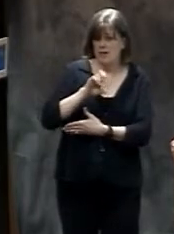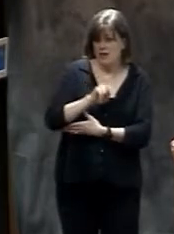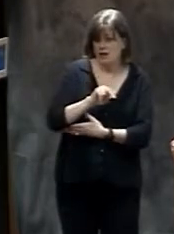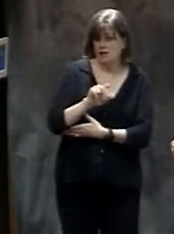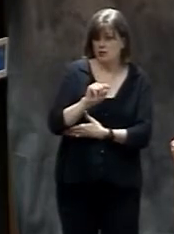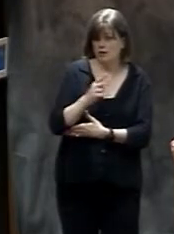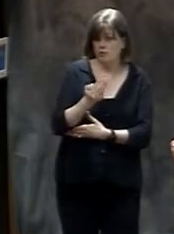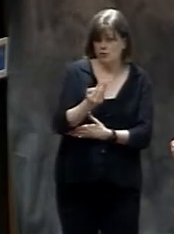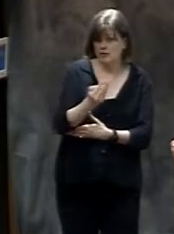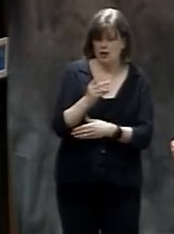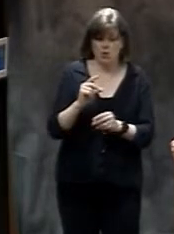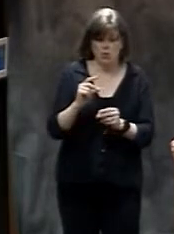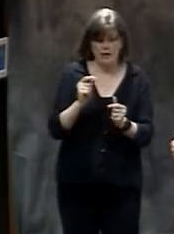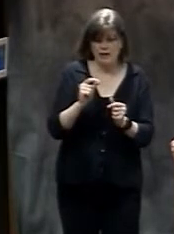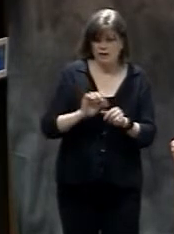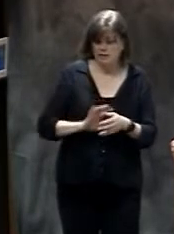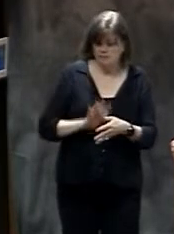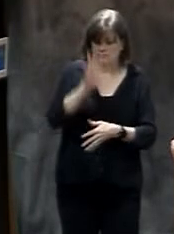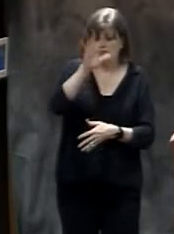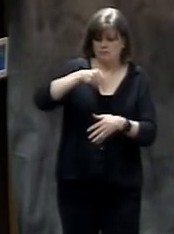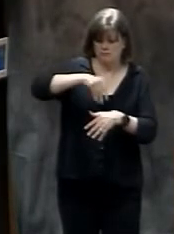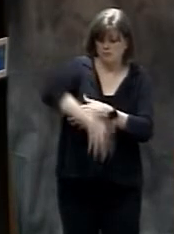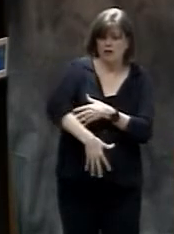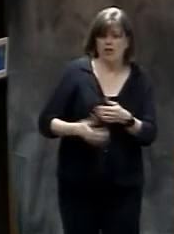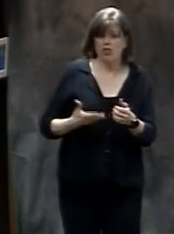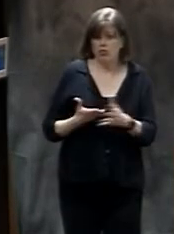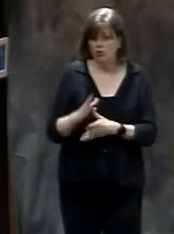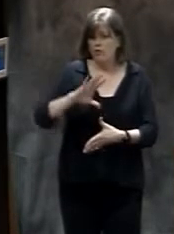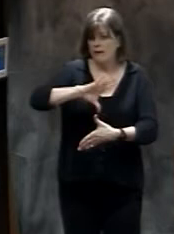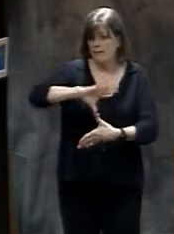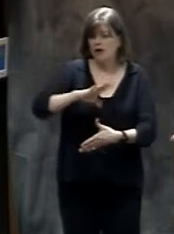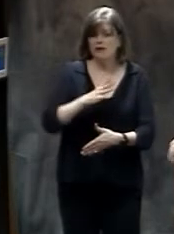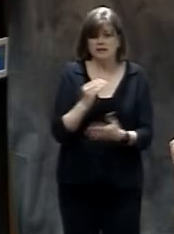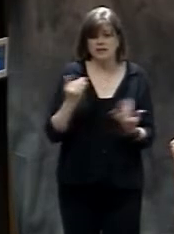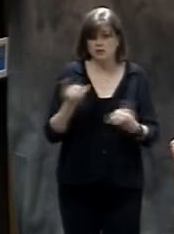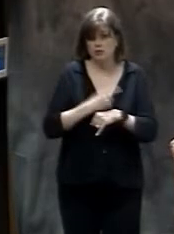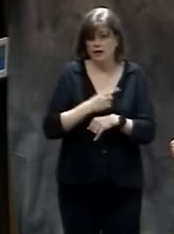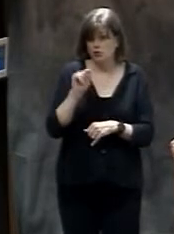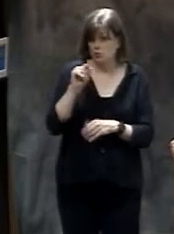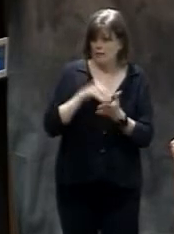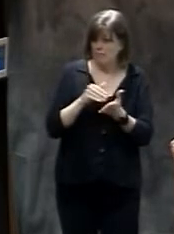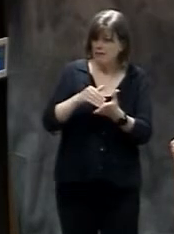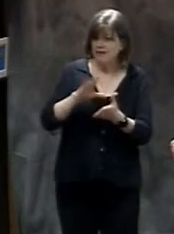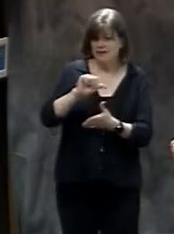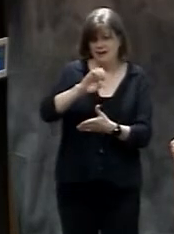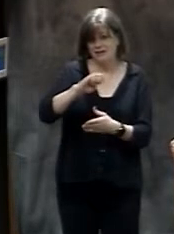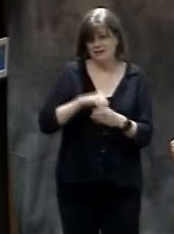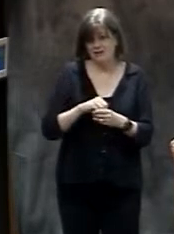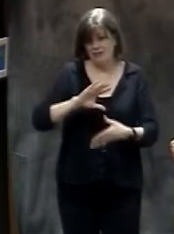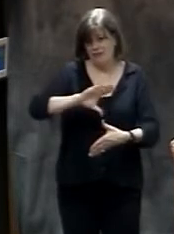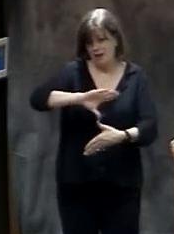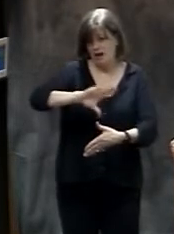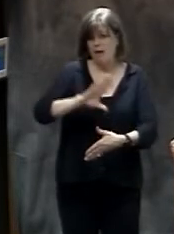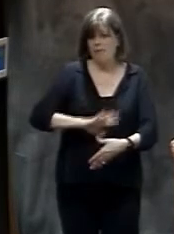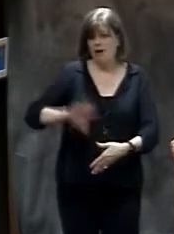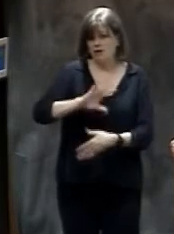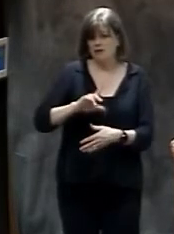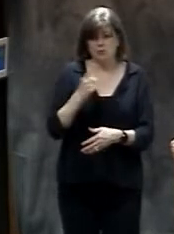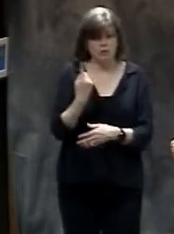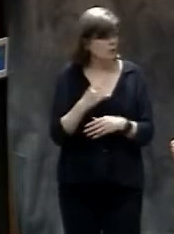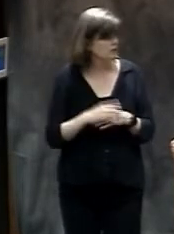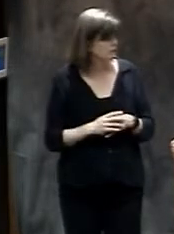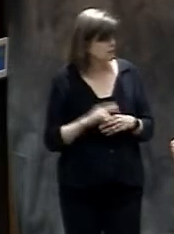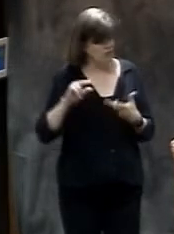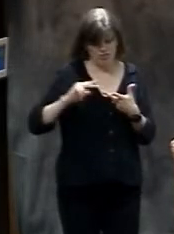over 1 million cases in the Americas alone. And the third one is Zika, one that I'm sure you've heard a lot about